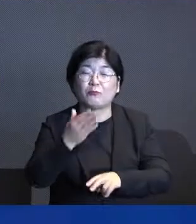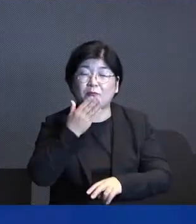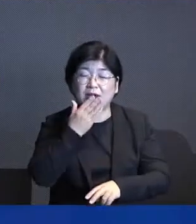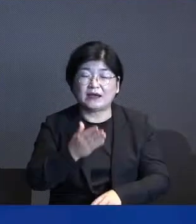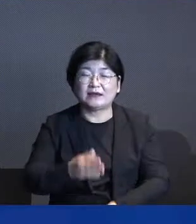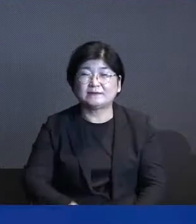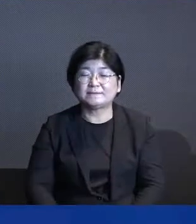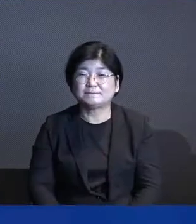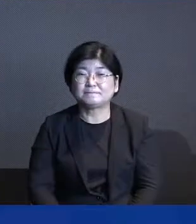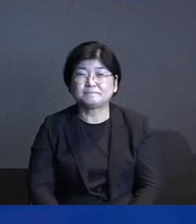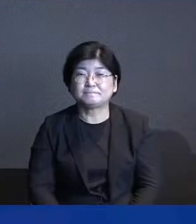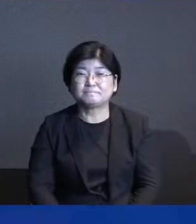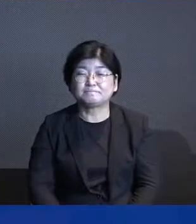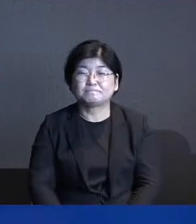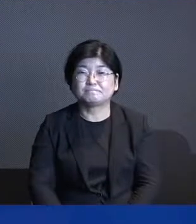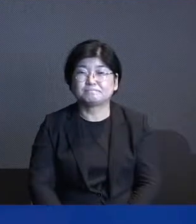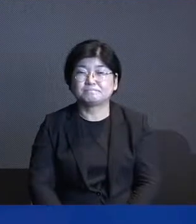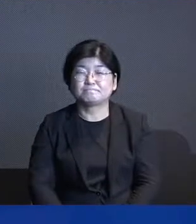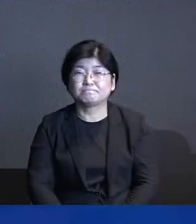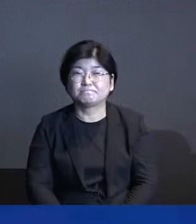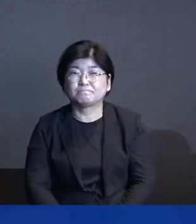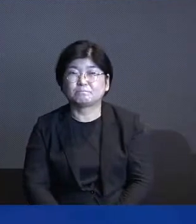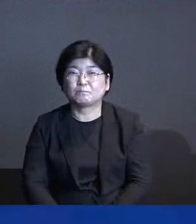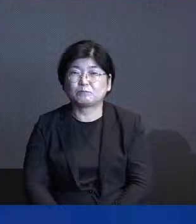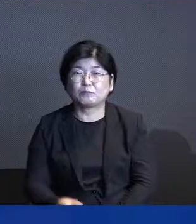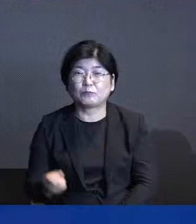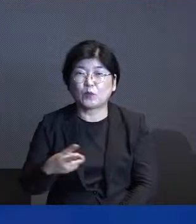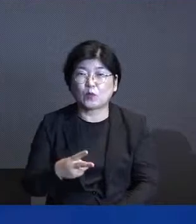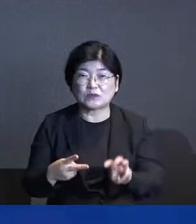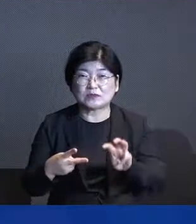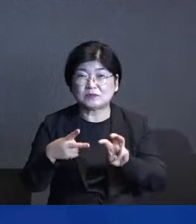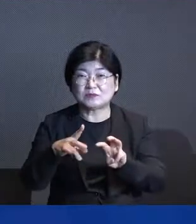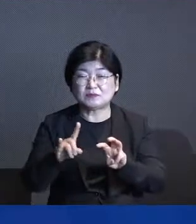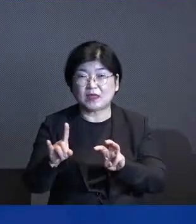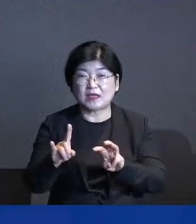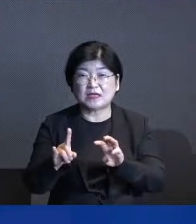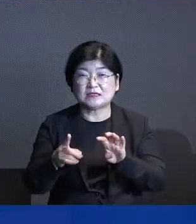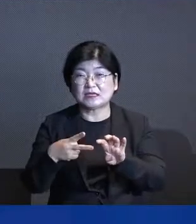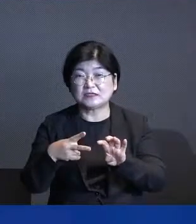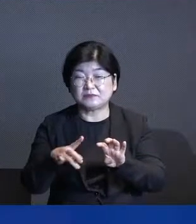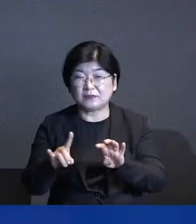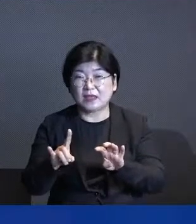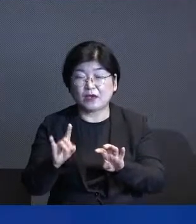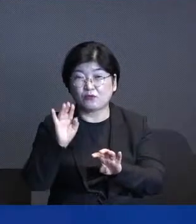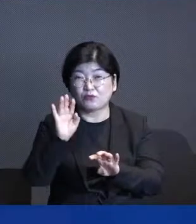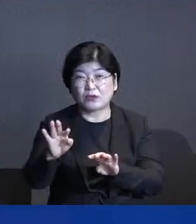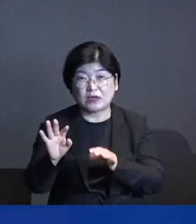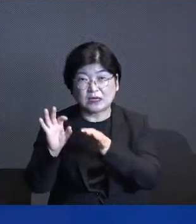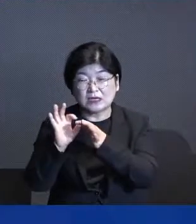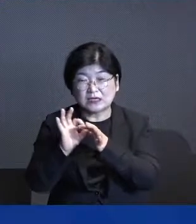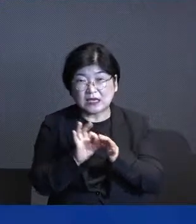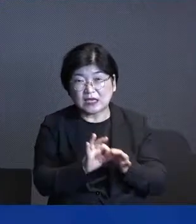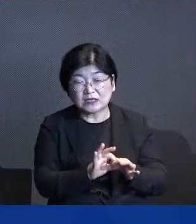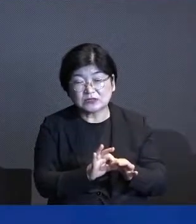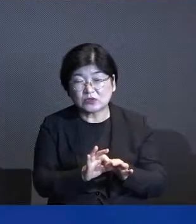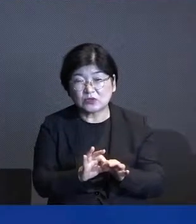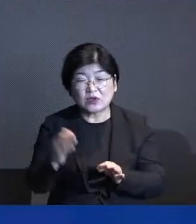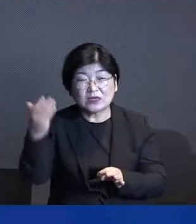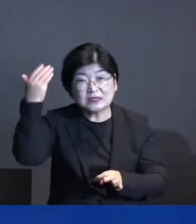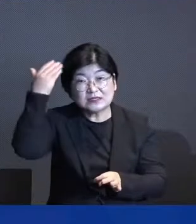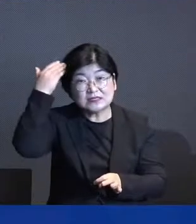continues beyond like 30 years old, 40 years old. The knowledge and wisdom collects and